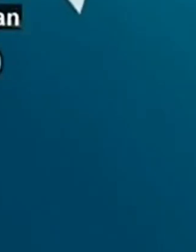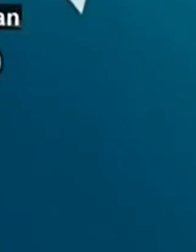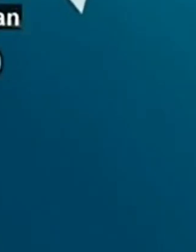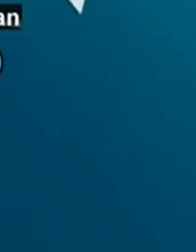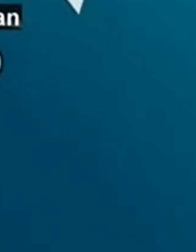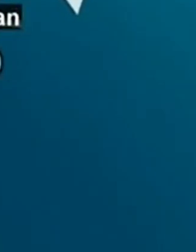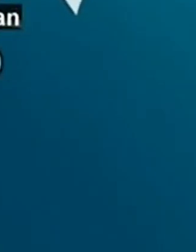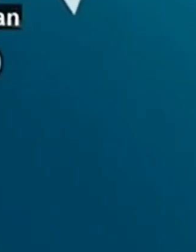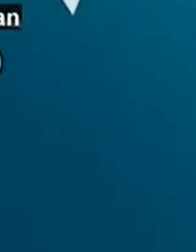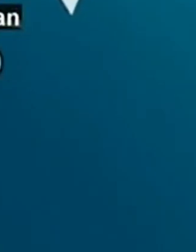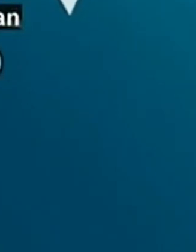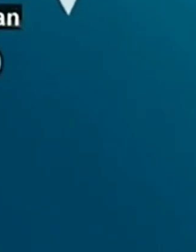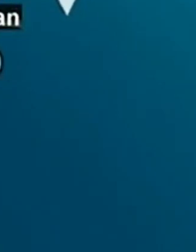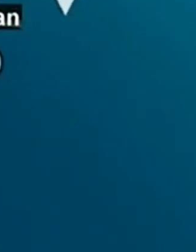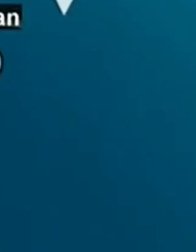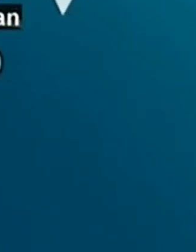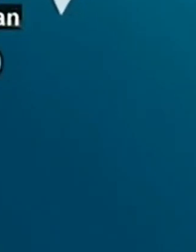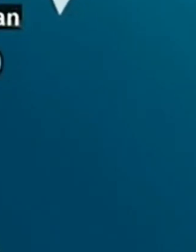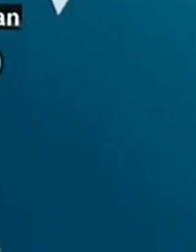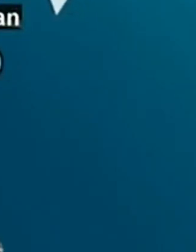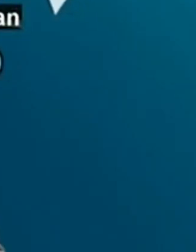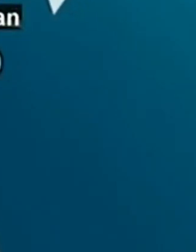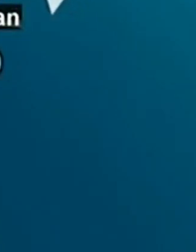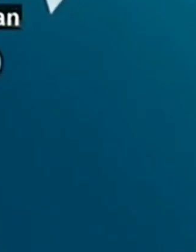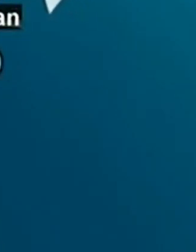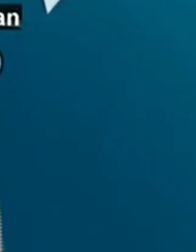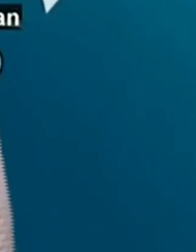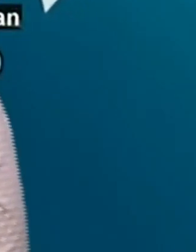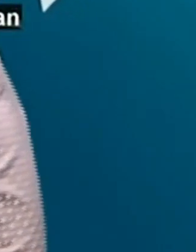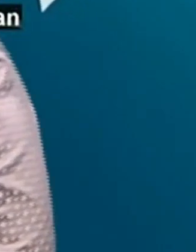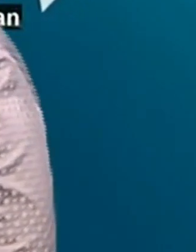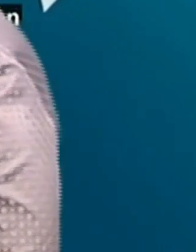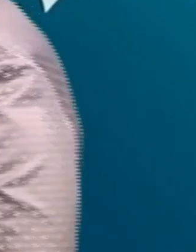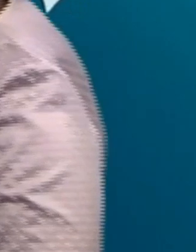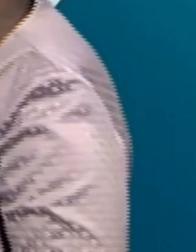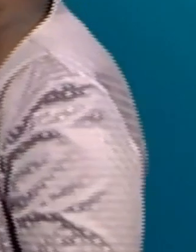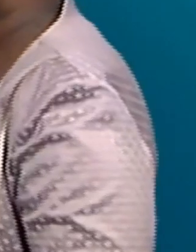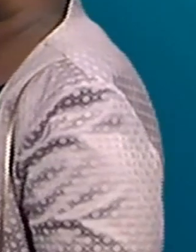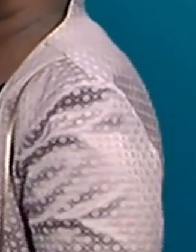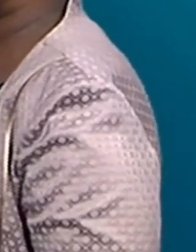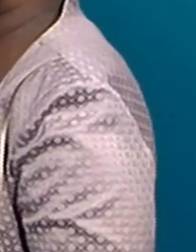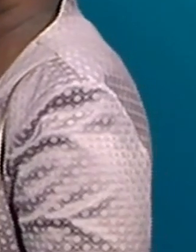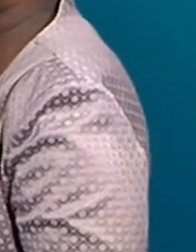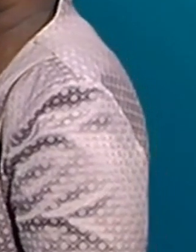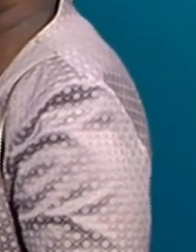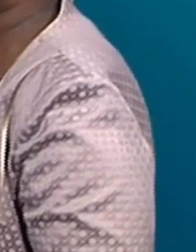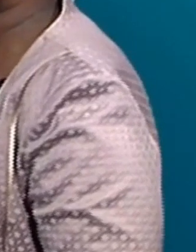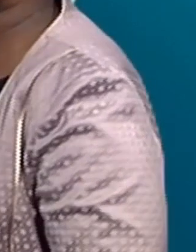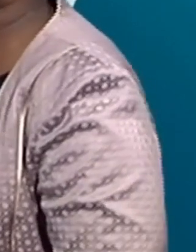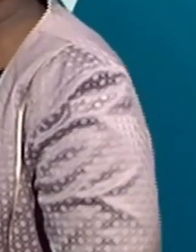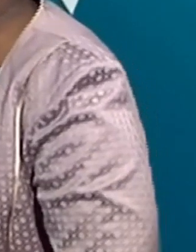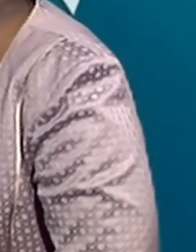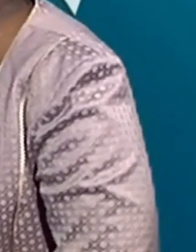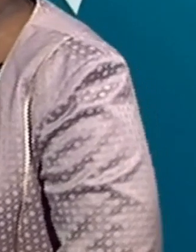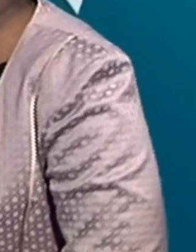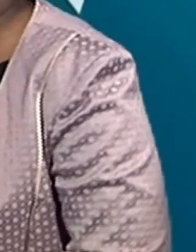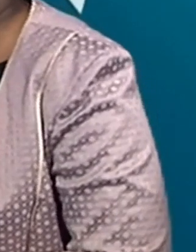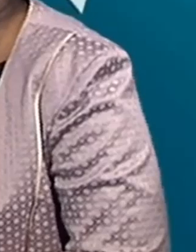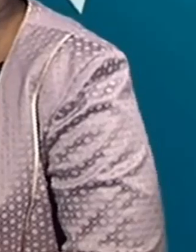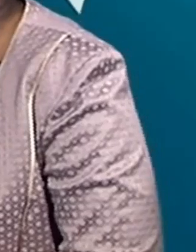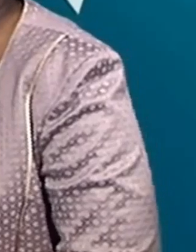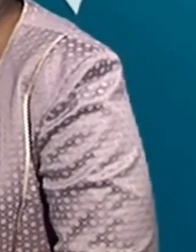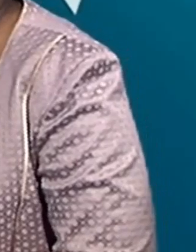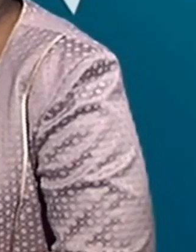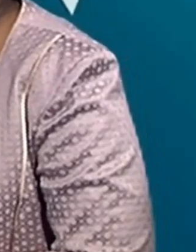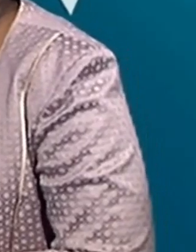le musi me mogaetso madume a re bona ponelo pele me ma bosa ma bosegong jo ga mmogo le motsatsing la ka moso go bontsha fa go tla itemogela masarasarana a pula ka